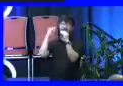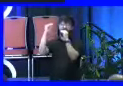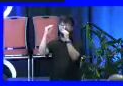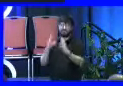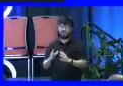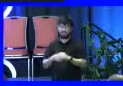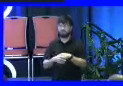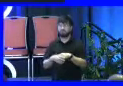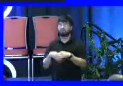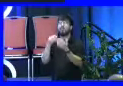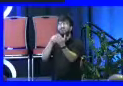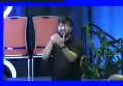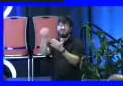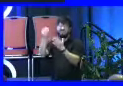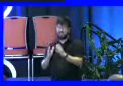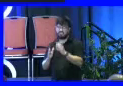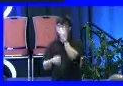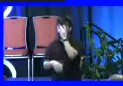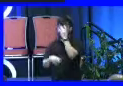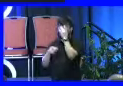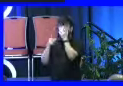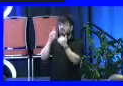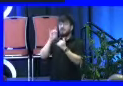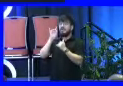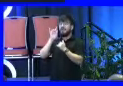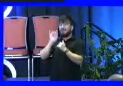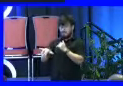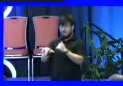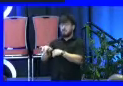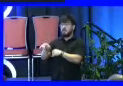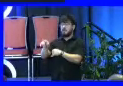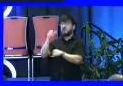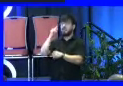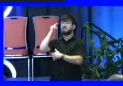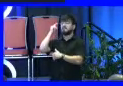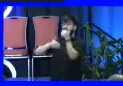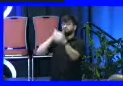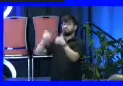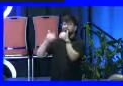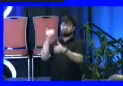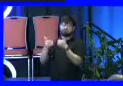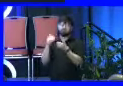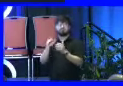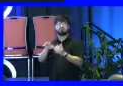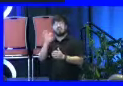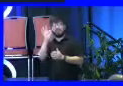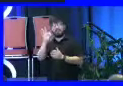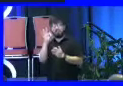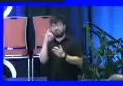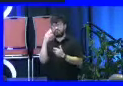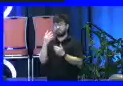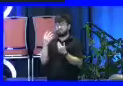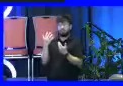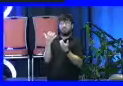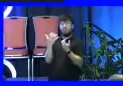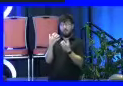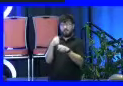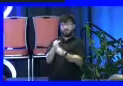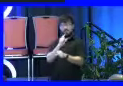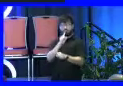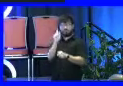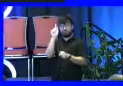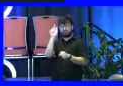able to get into an agreement with Green River. But we found too, though, we want to make sure that the